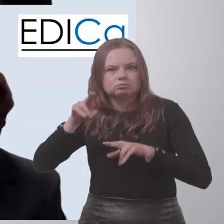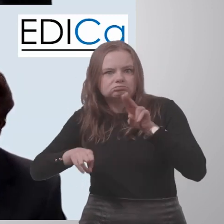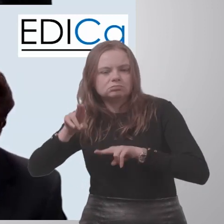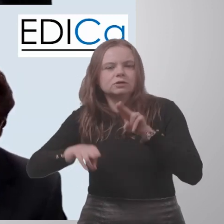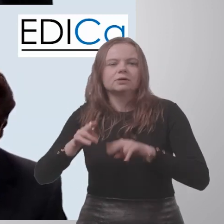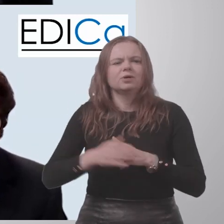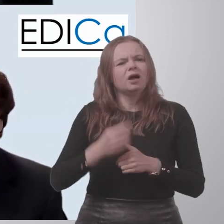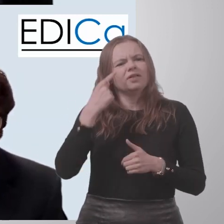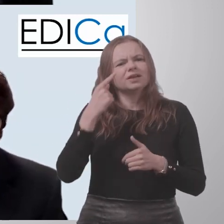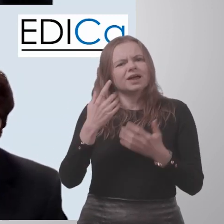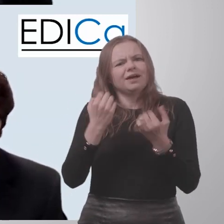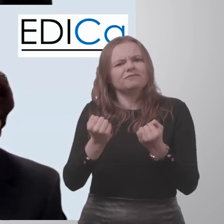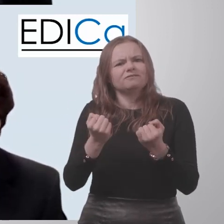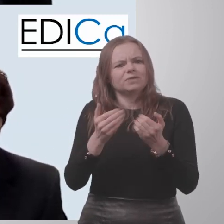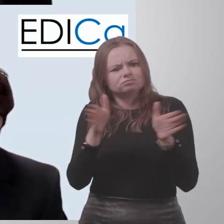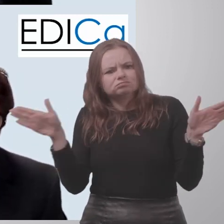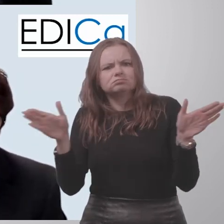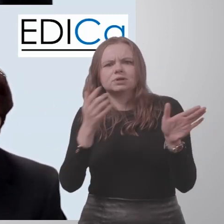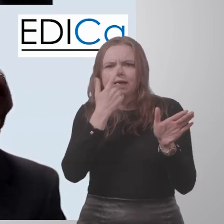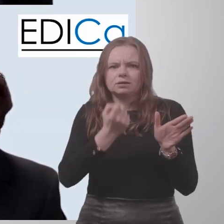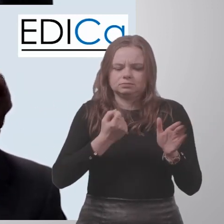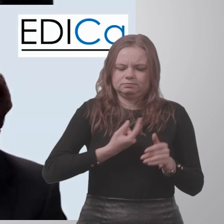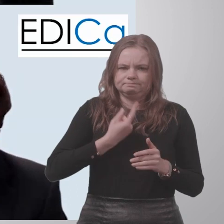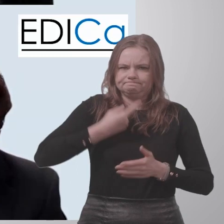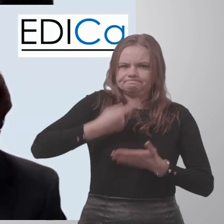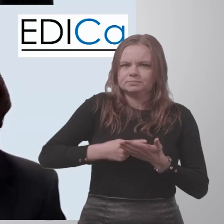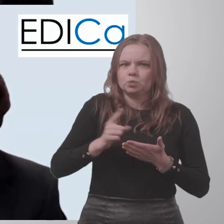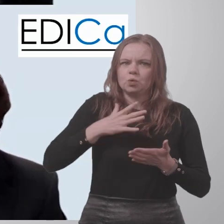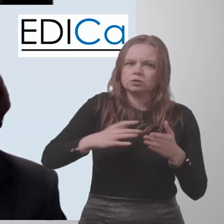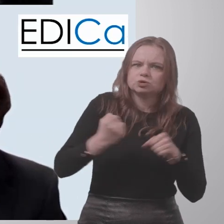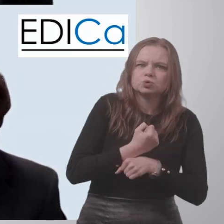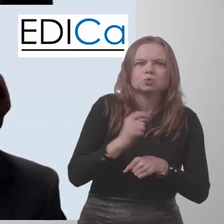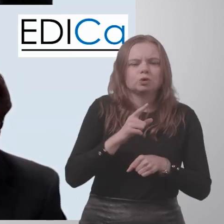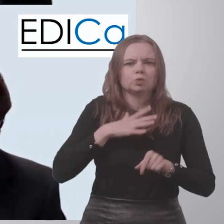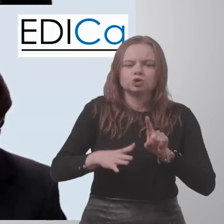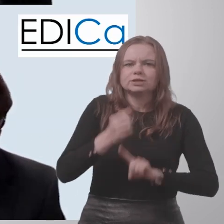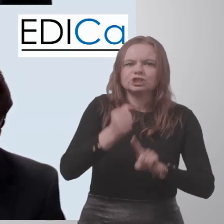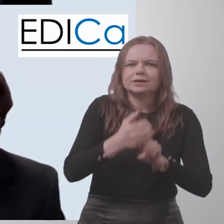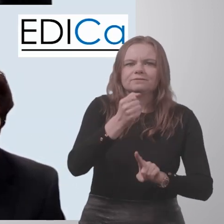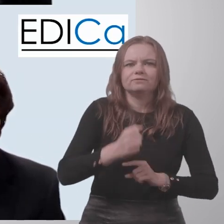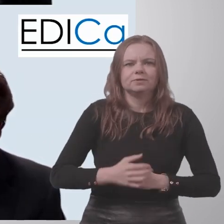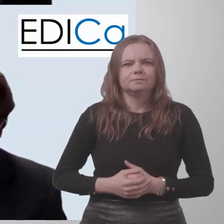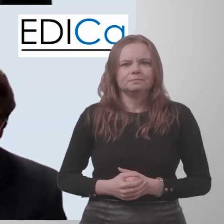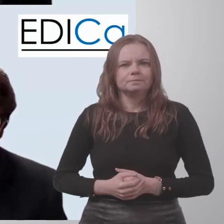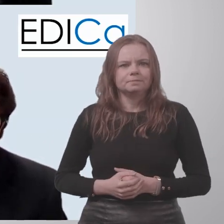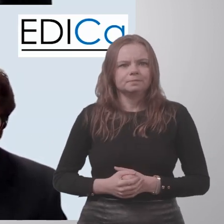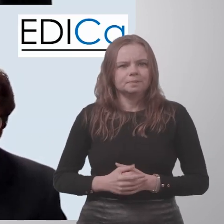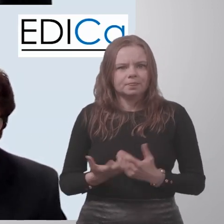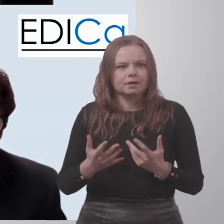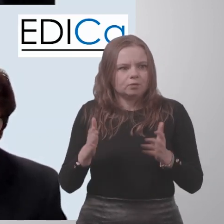believe, to carve out what you want to do and what you want to achieve within those kind of, tightening frames, let's